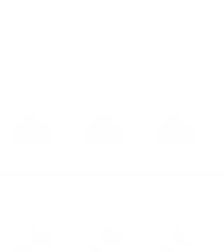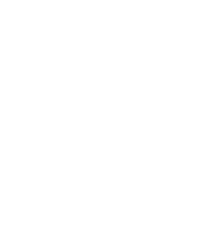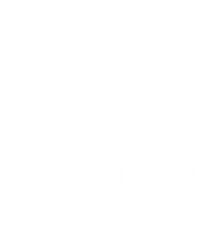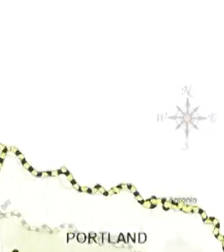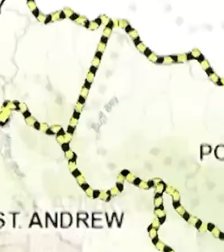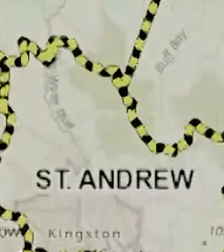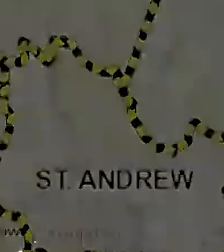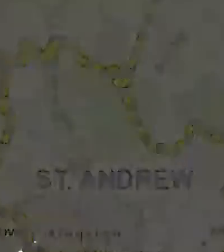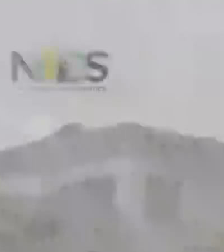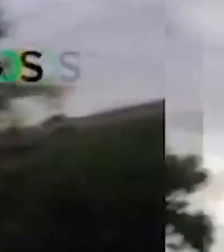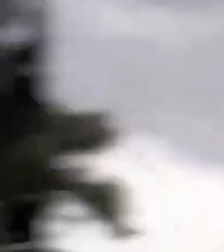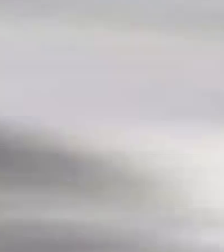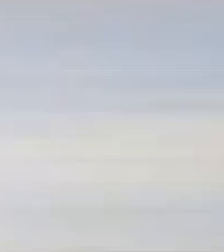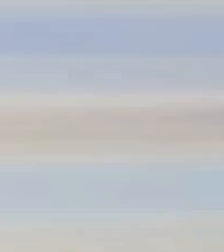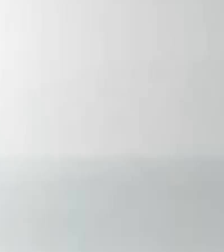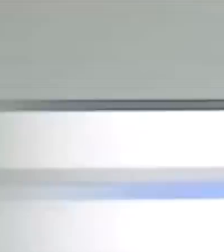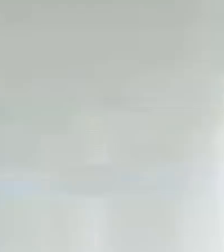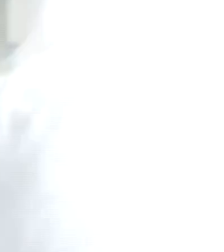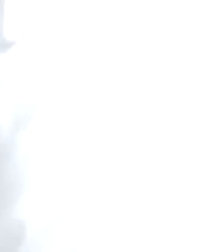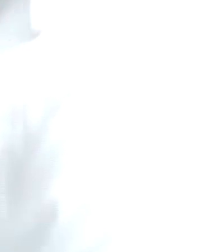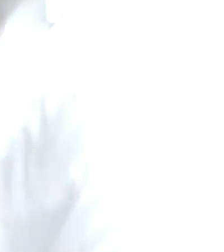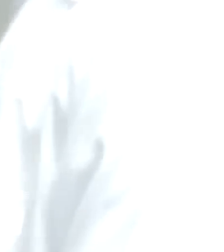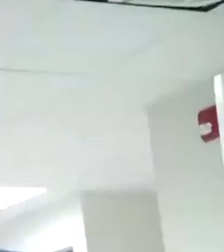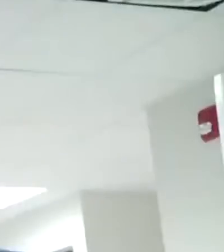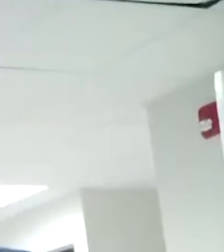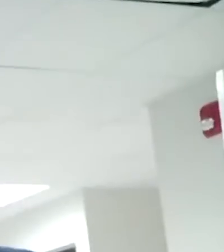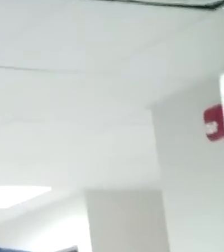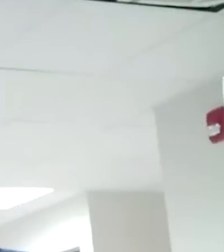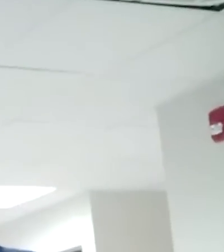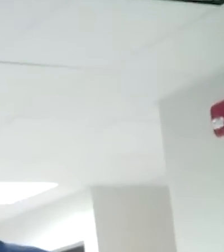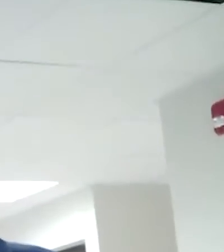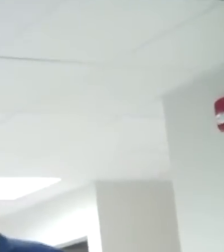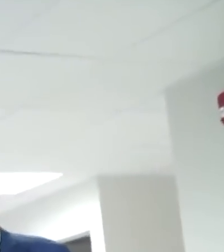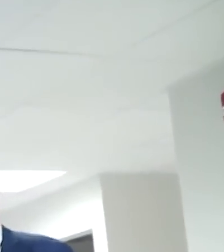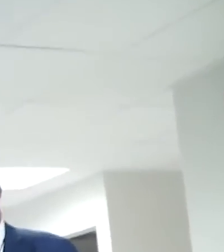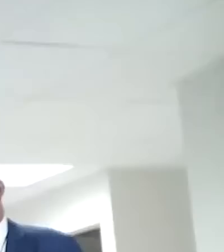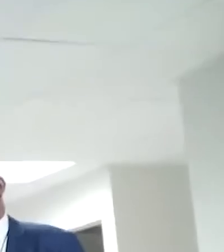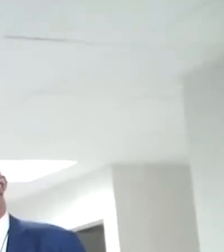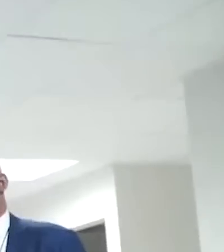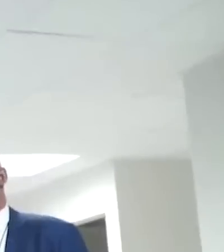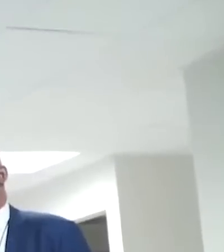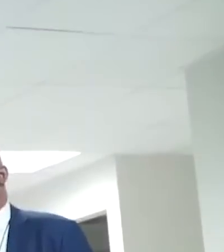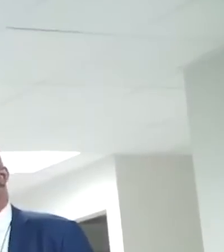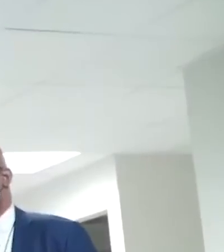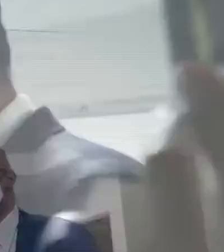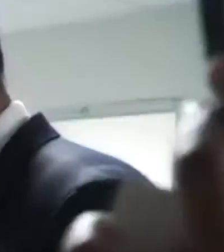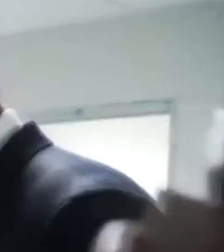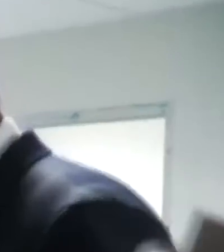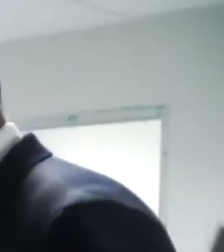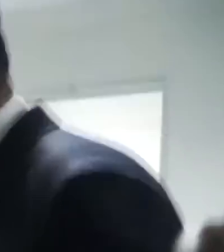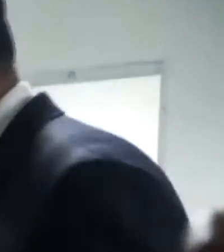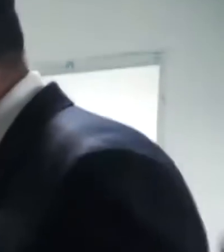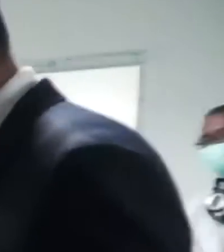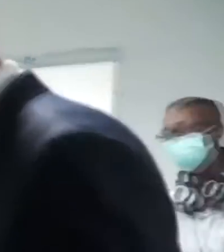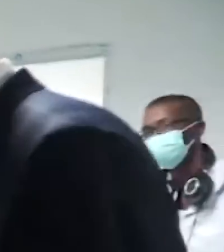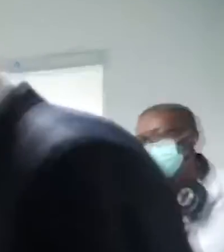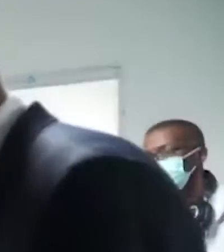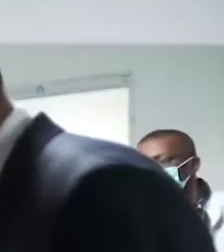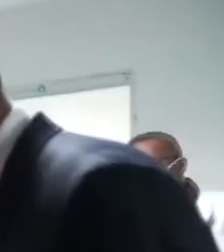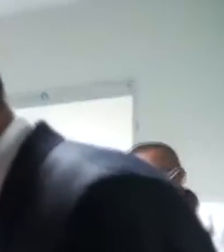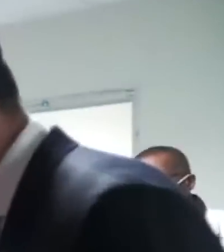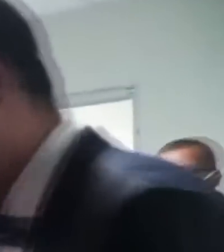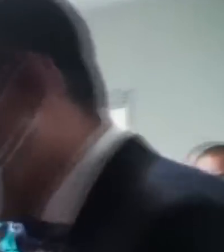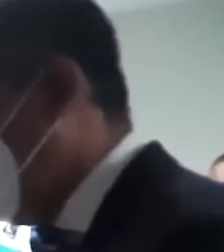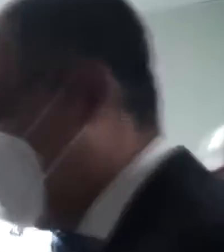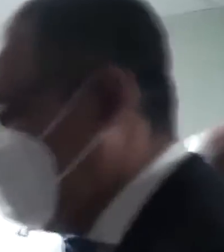NIDS was now back on track, and by January 4th, 2022, Prime Minister the Most Honorable Andrew Holness toured the NIDS Card